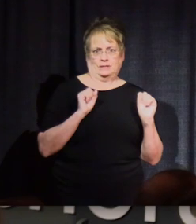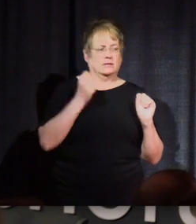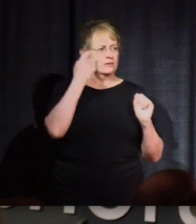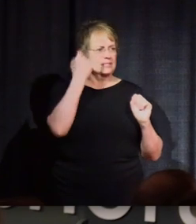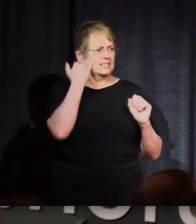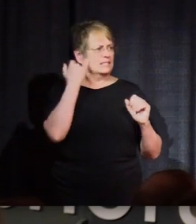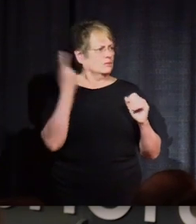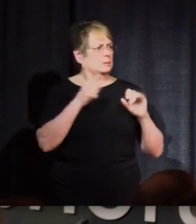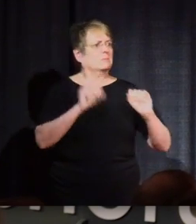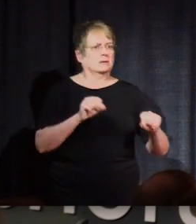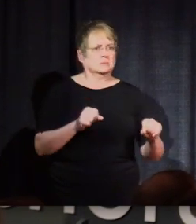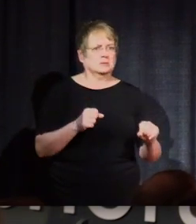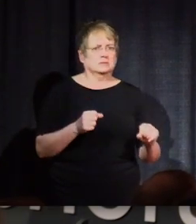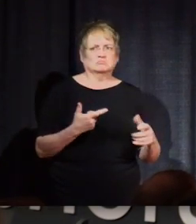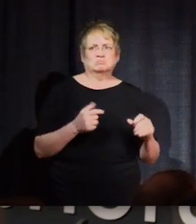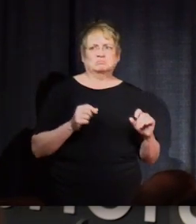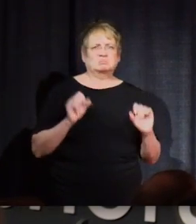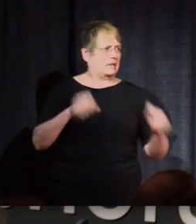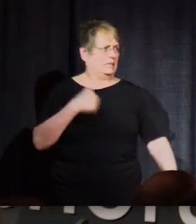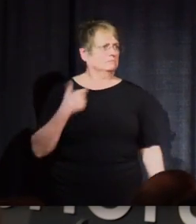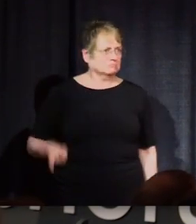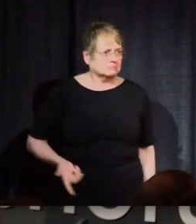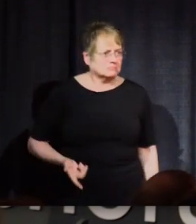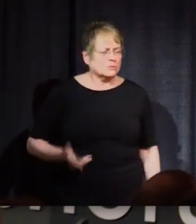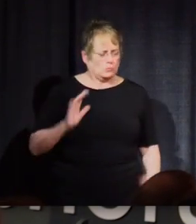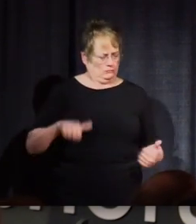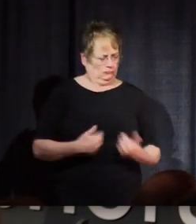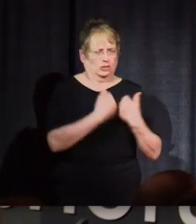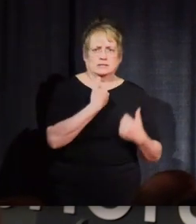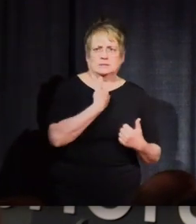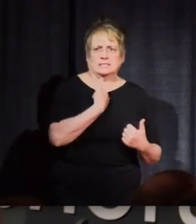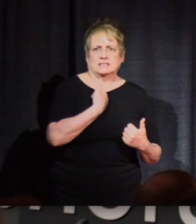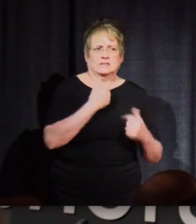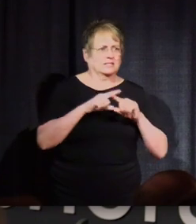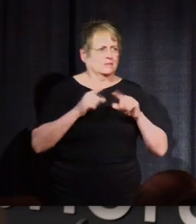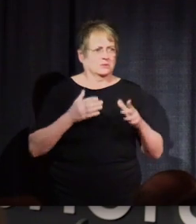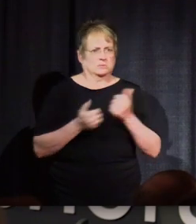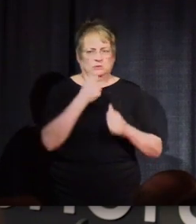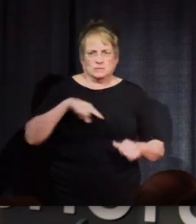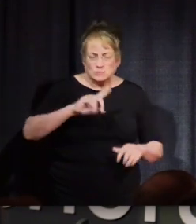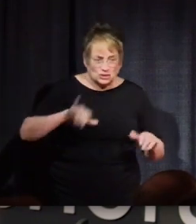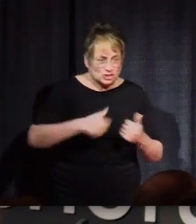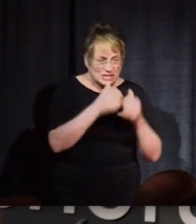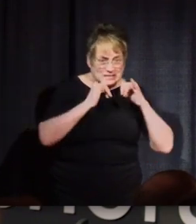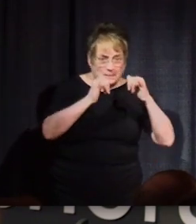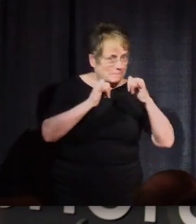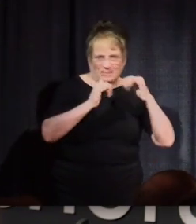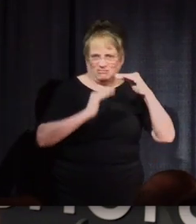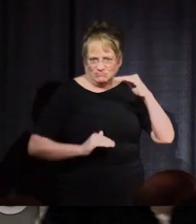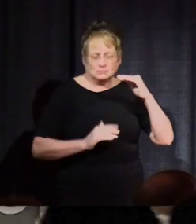that if something is humanly possible i have a chance because i've challenged myself in ways that most people have not